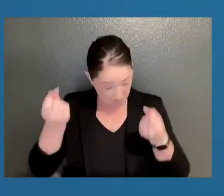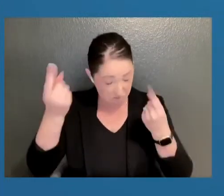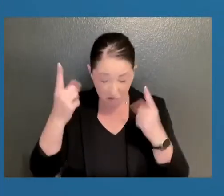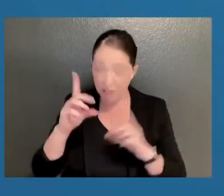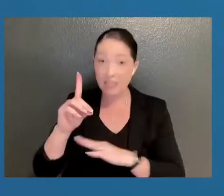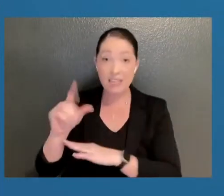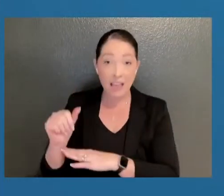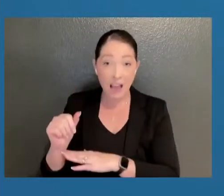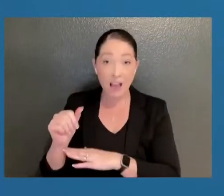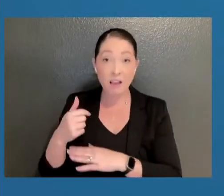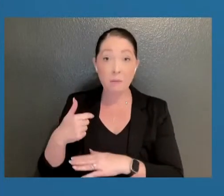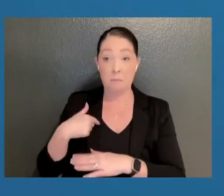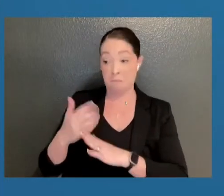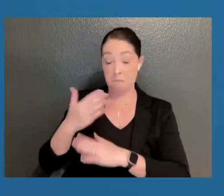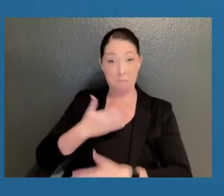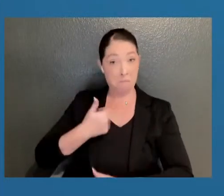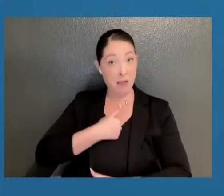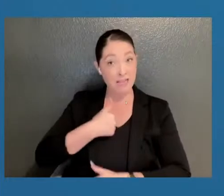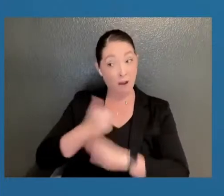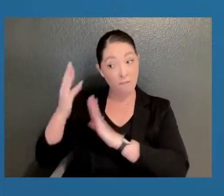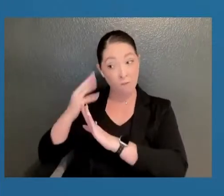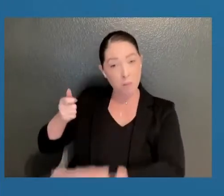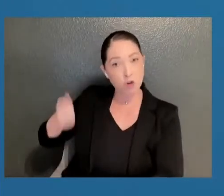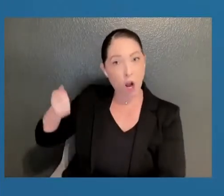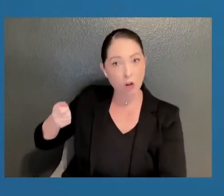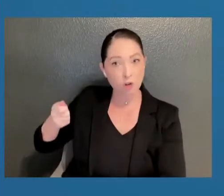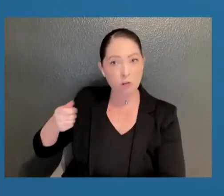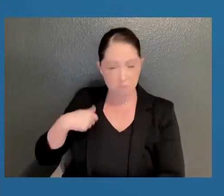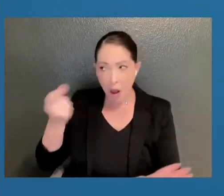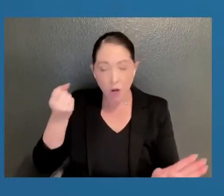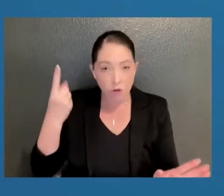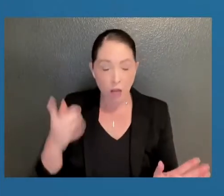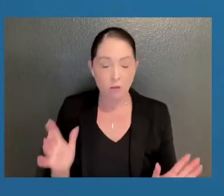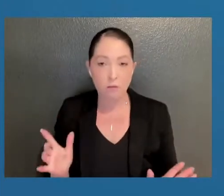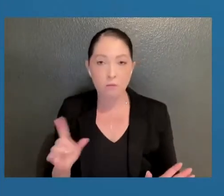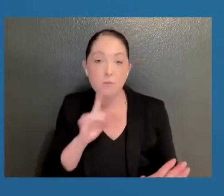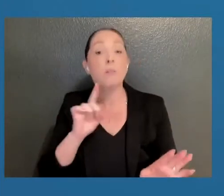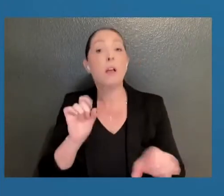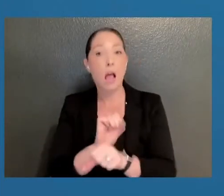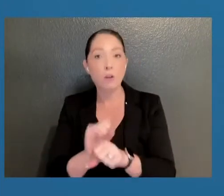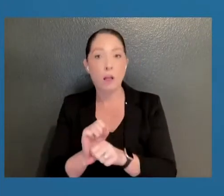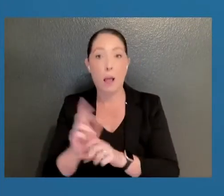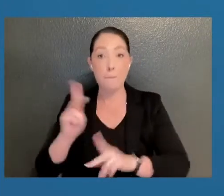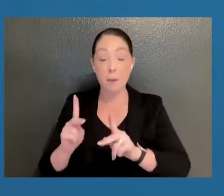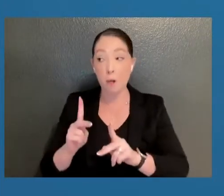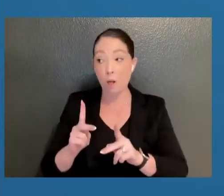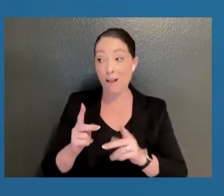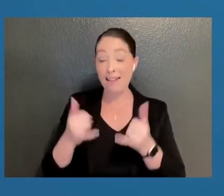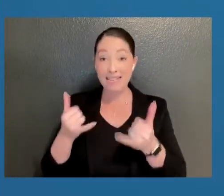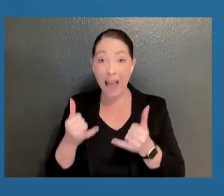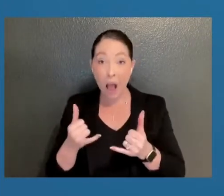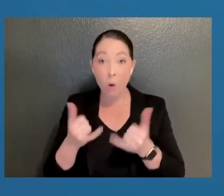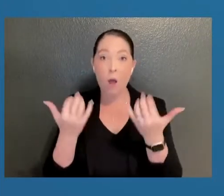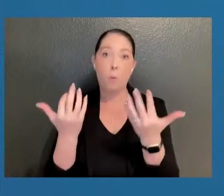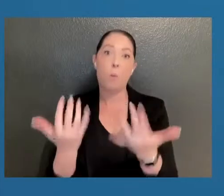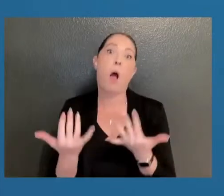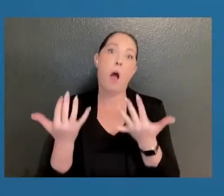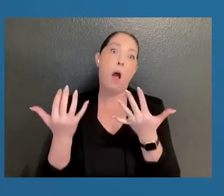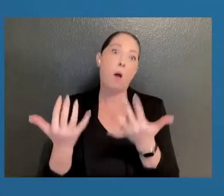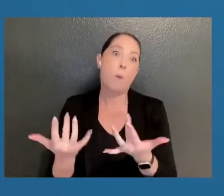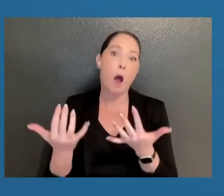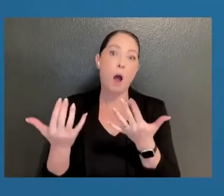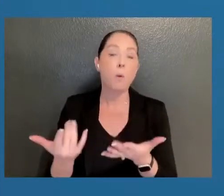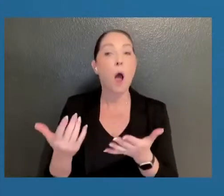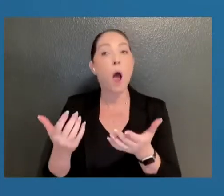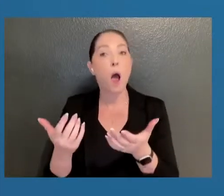former judge. I understand it. I think actually people are waiting longer now with the new discovery laws because